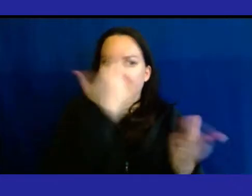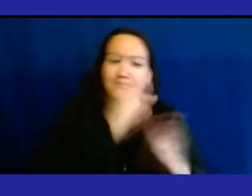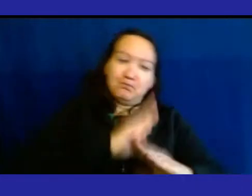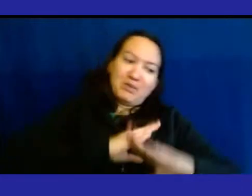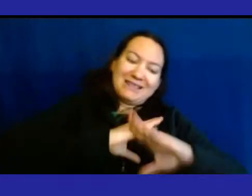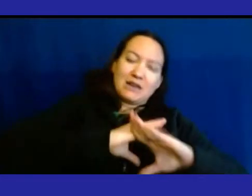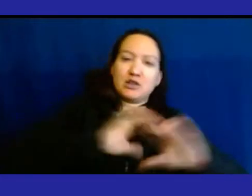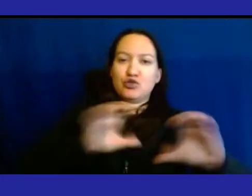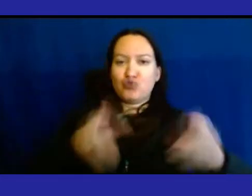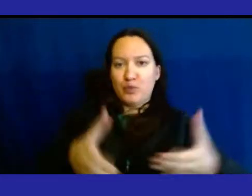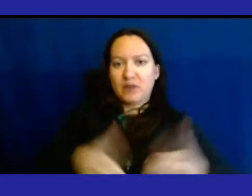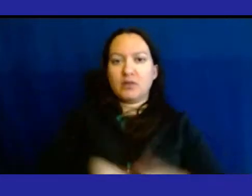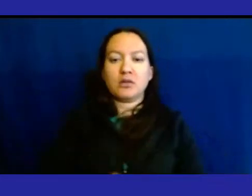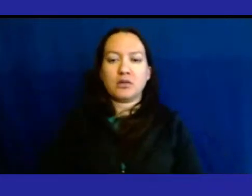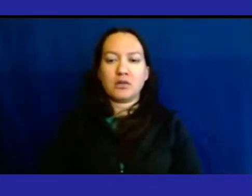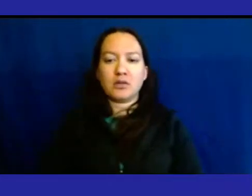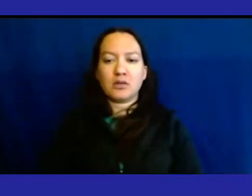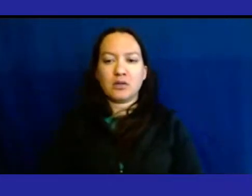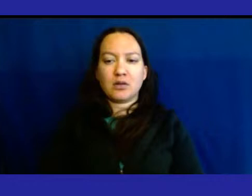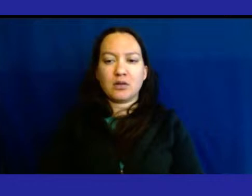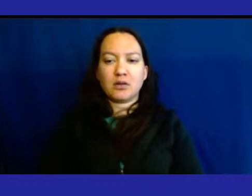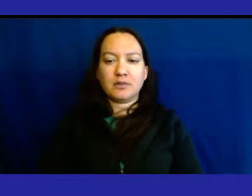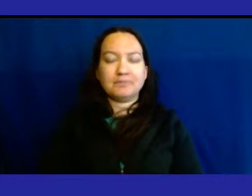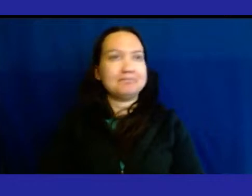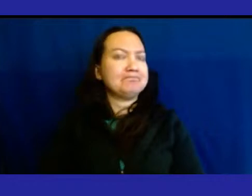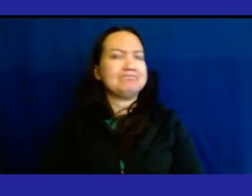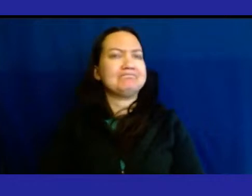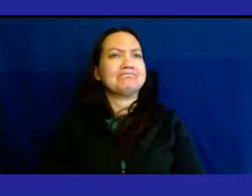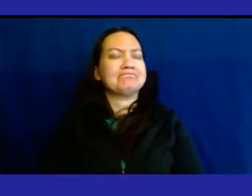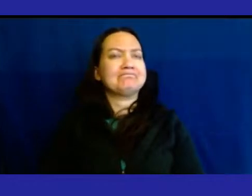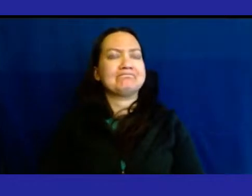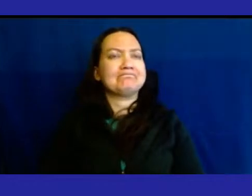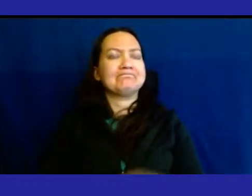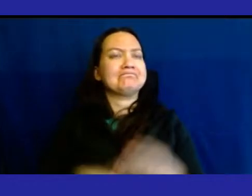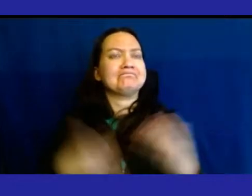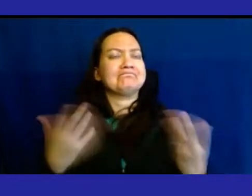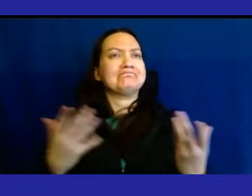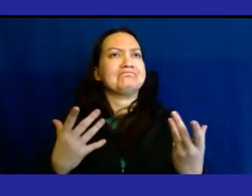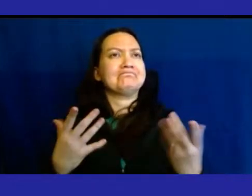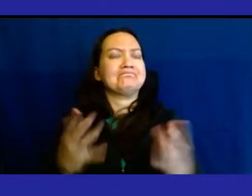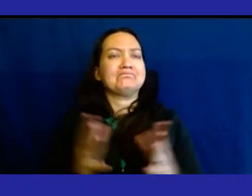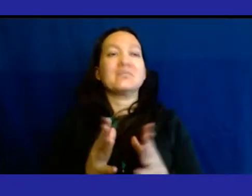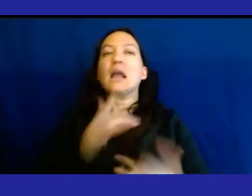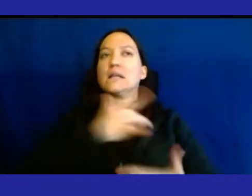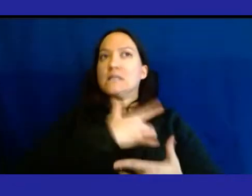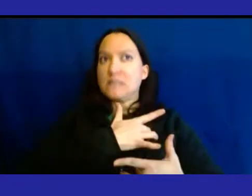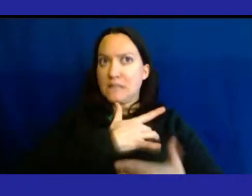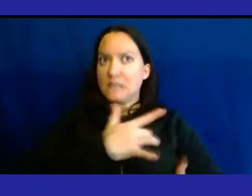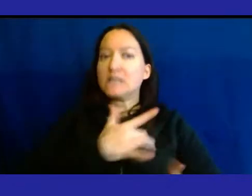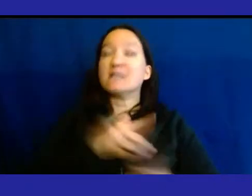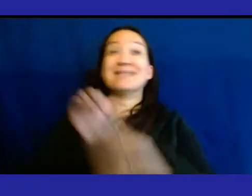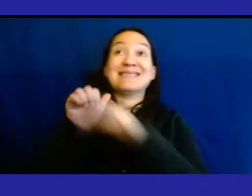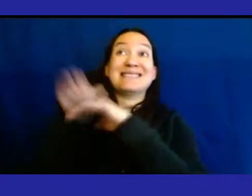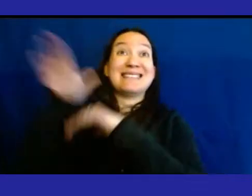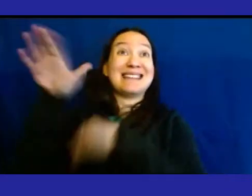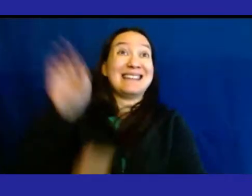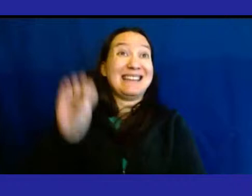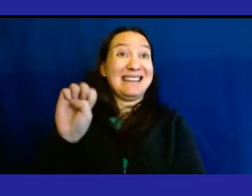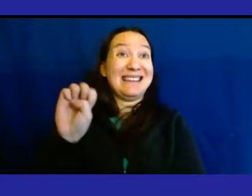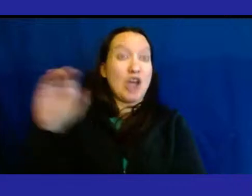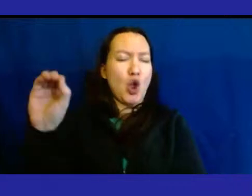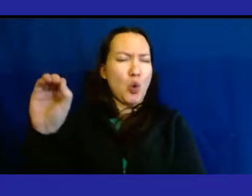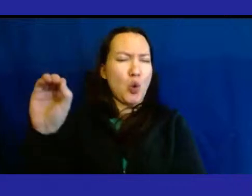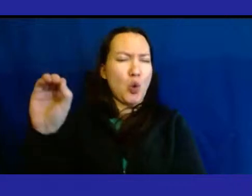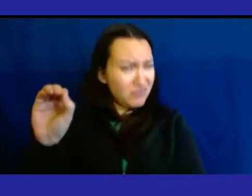group. But I'm never quite sure. I mean, my tendency has been to send them to EEO. Is that